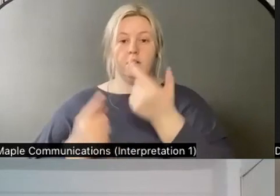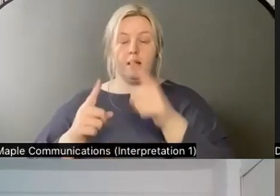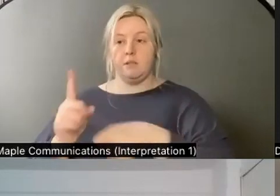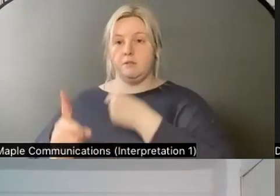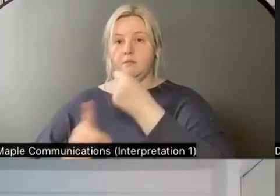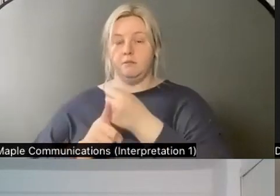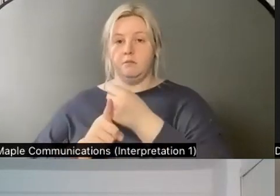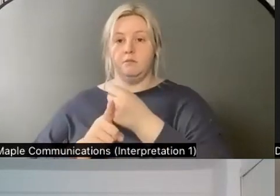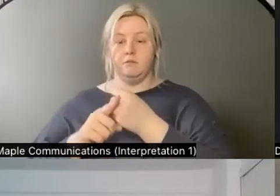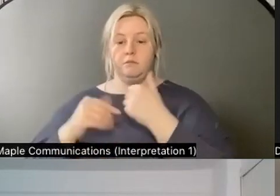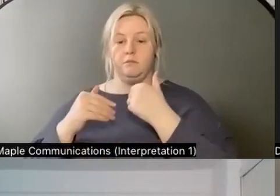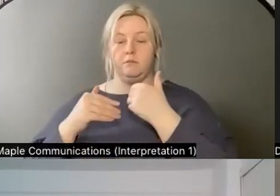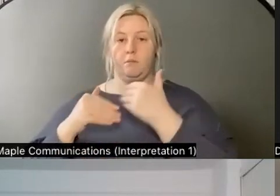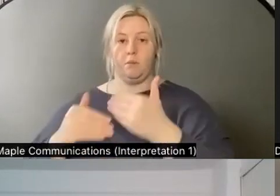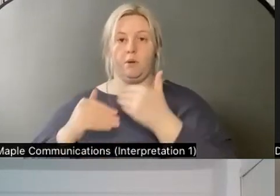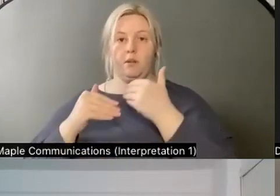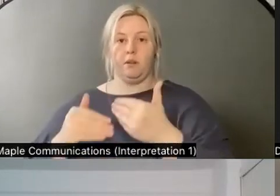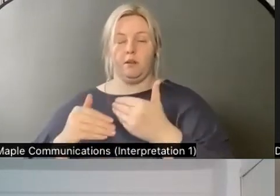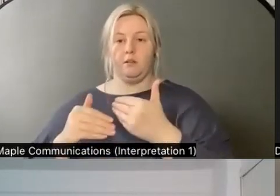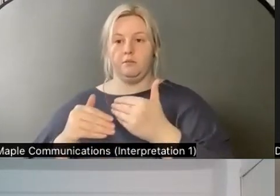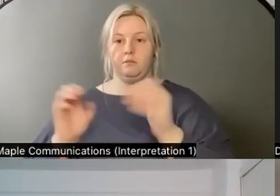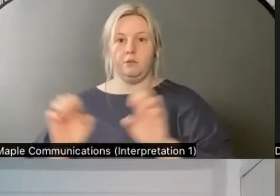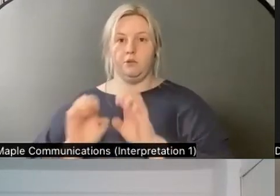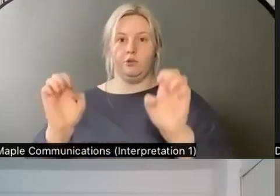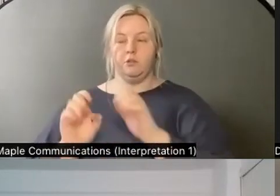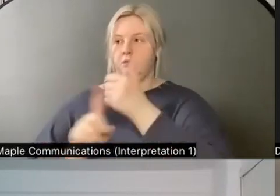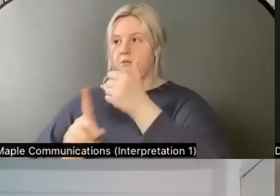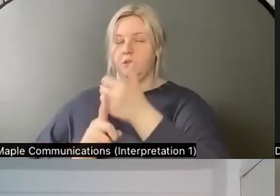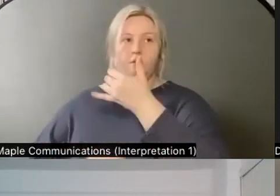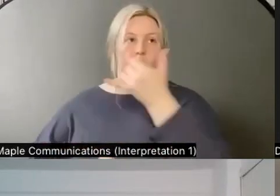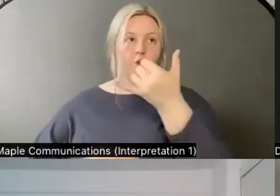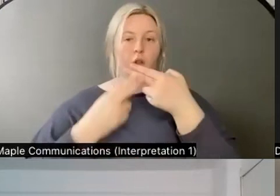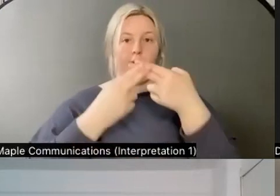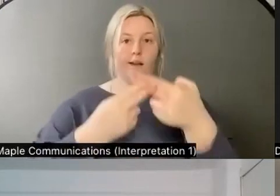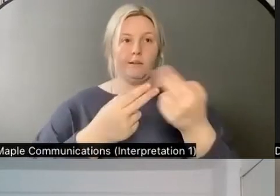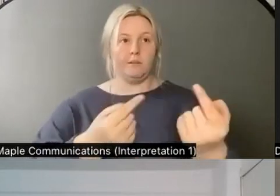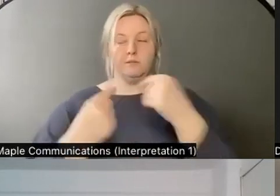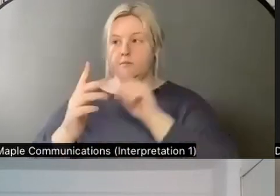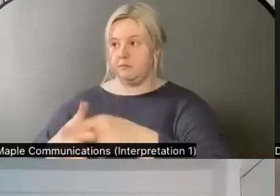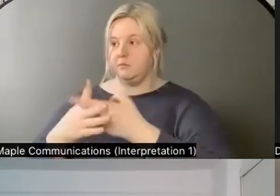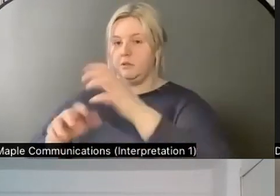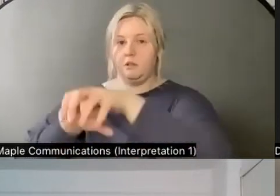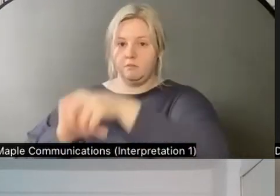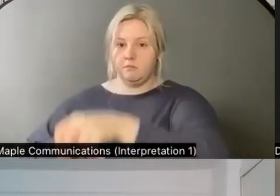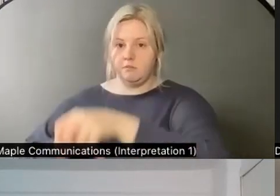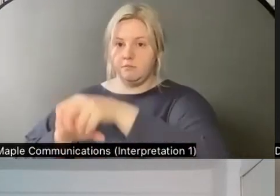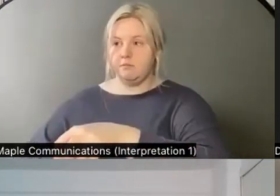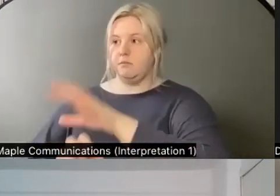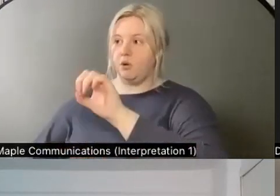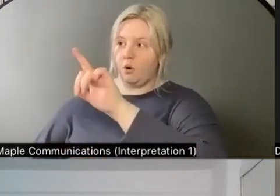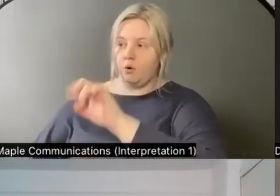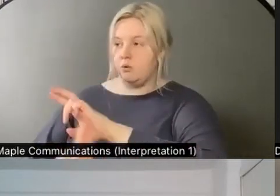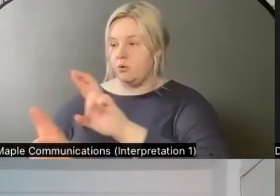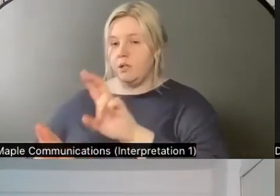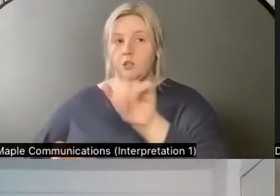arrest, for which they needed to call an ambulance and start a code. And when the doctor who was present in that facility came into the